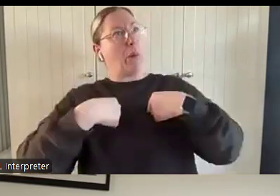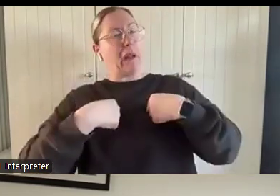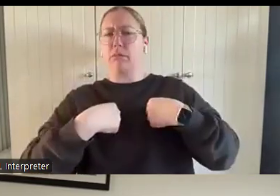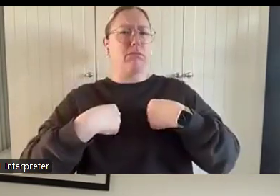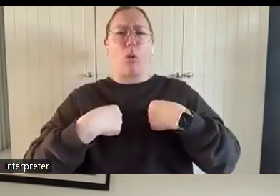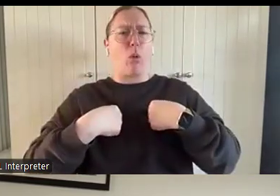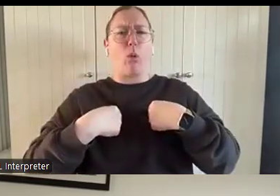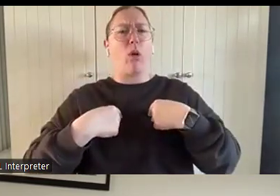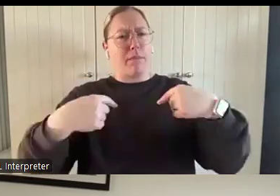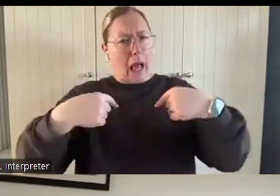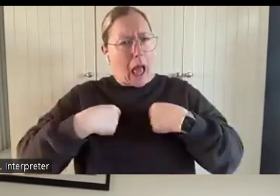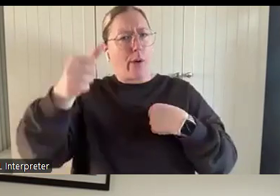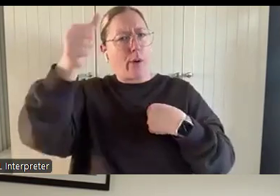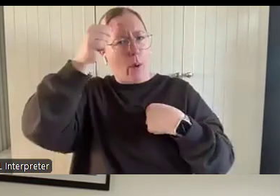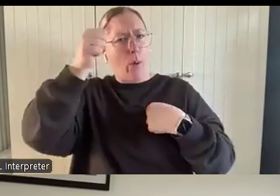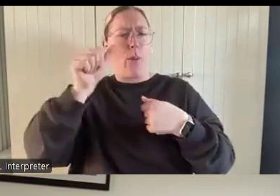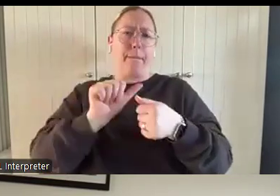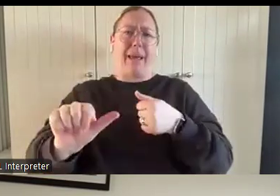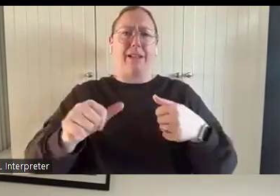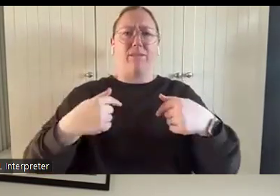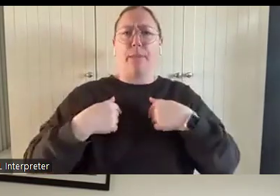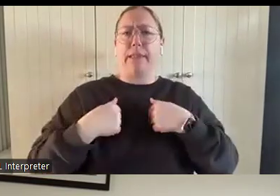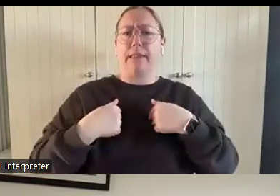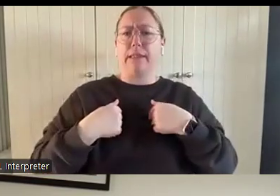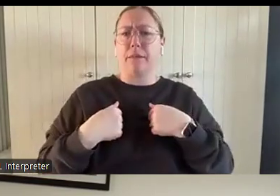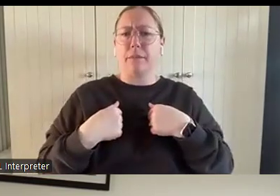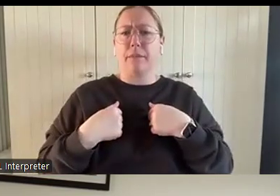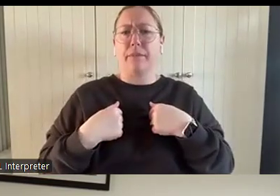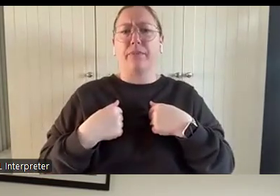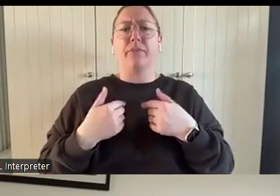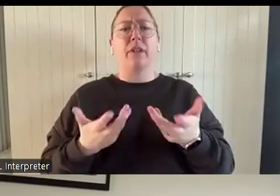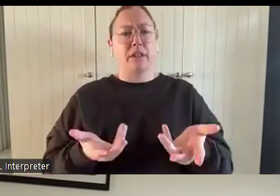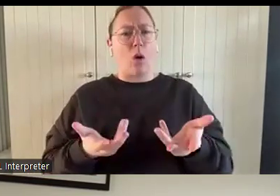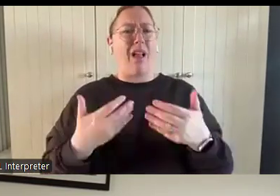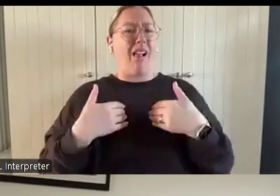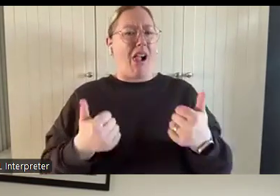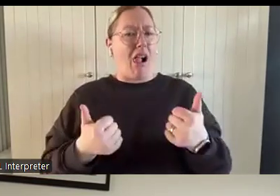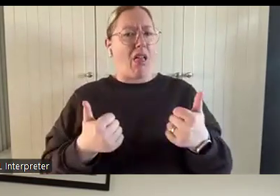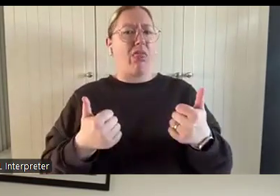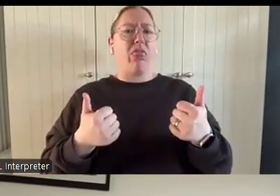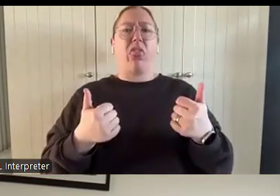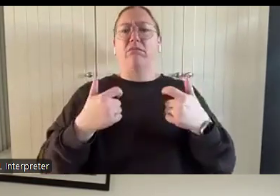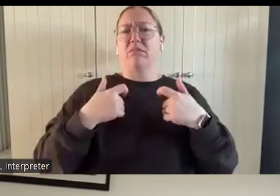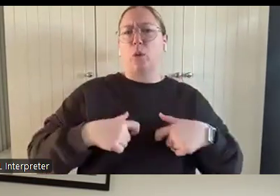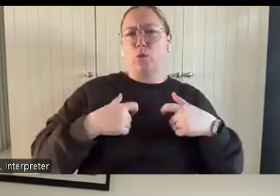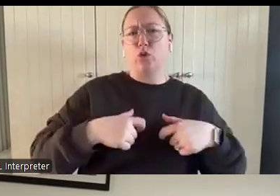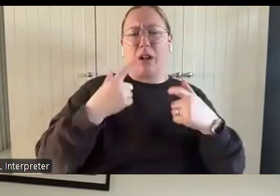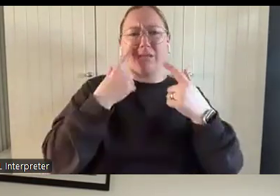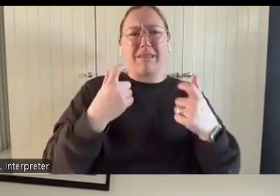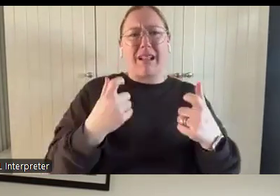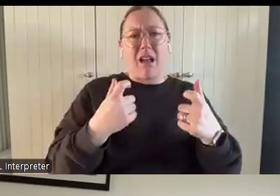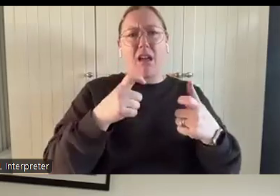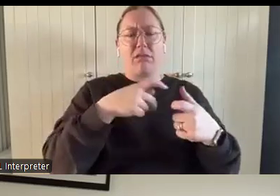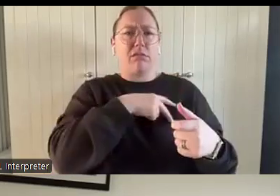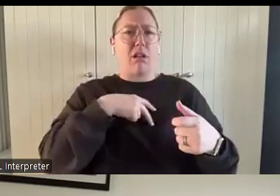care staff, practitioners, and professionals are there to support, people's lives of independence. In that sense, co-production, we think, is